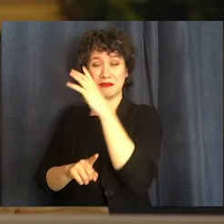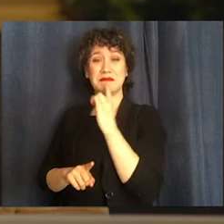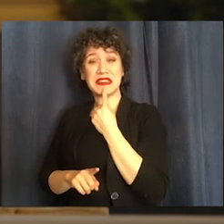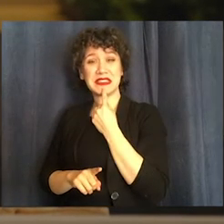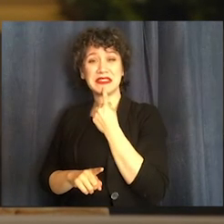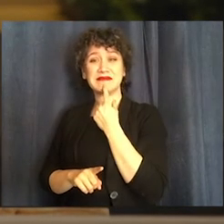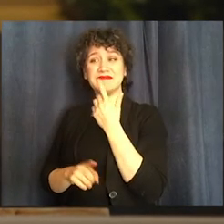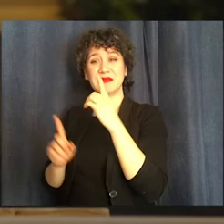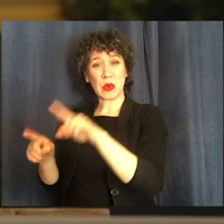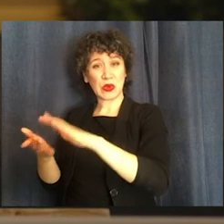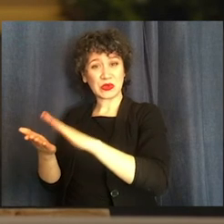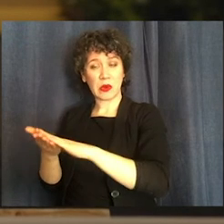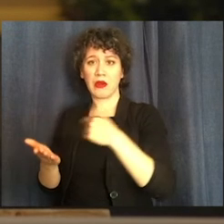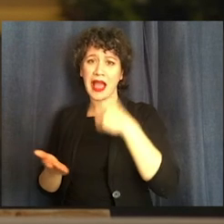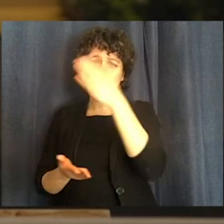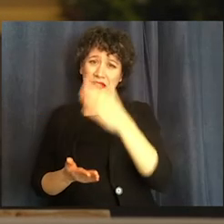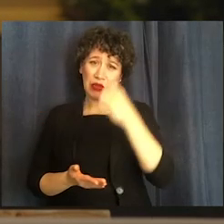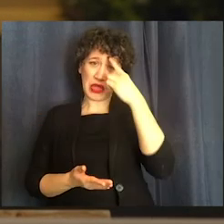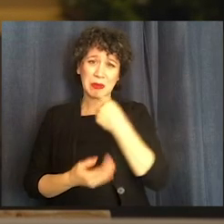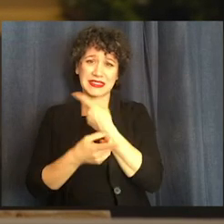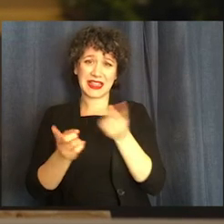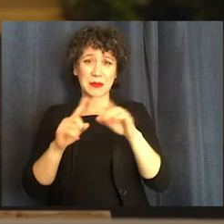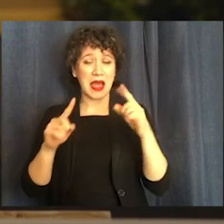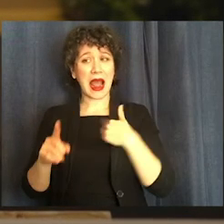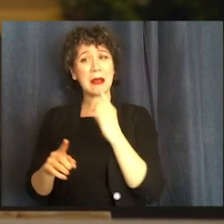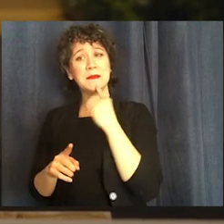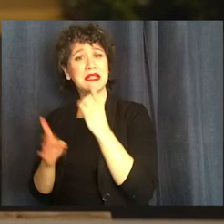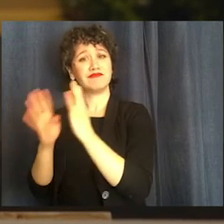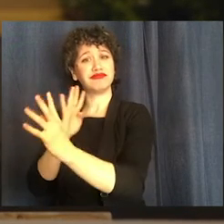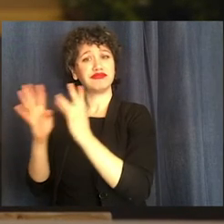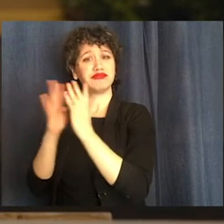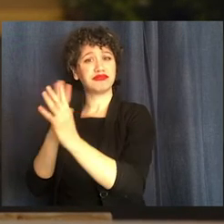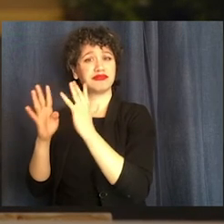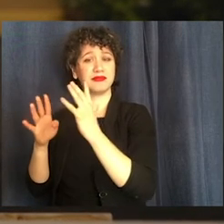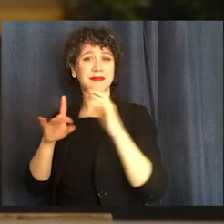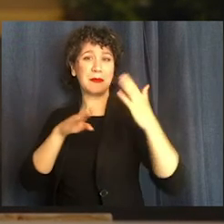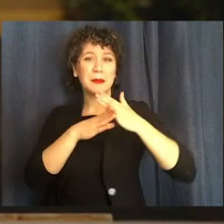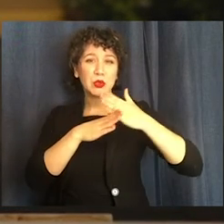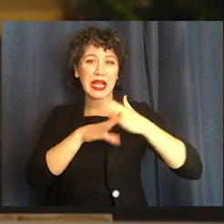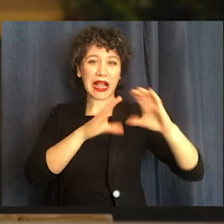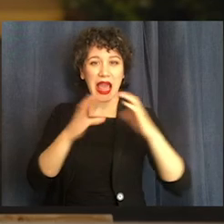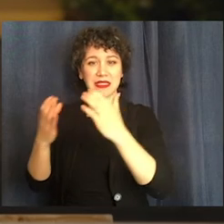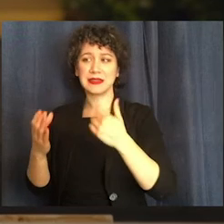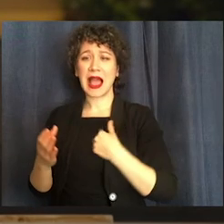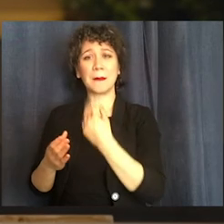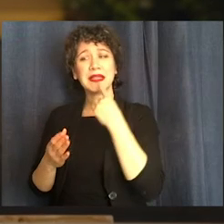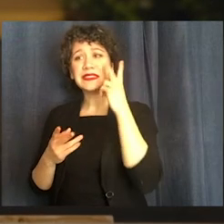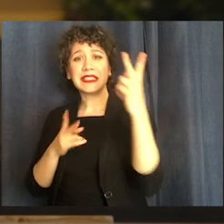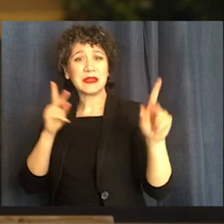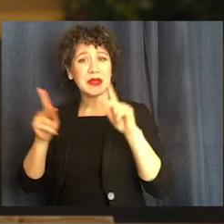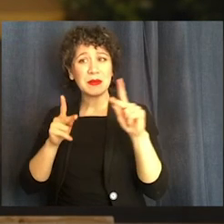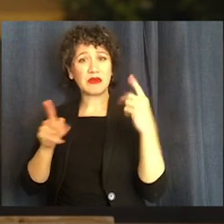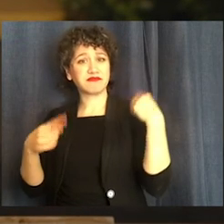life. Really, this quarantine, or social distancing, has been a lesson in how important the people at Palmer High are. What's always